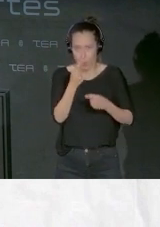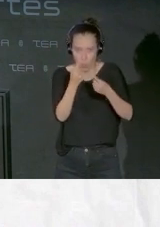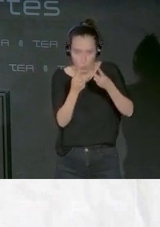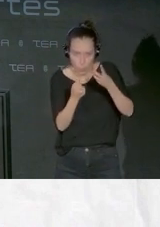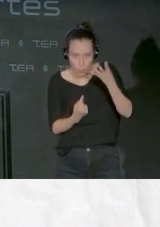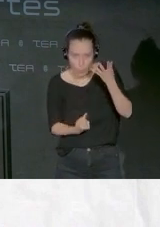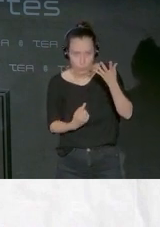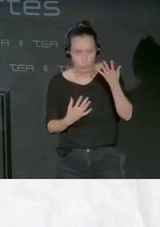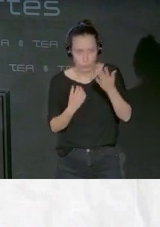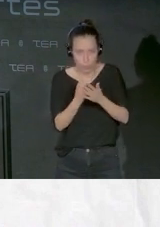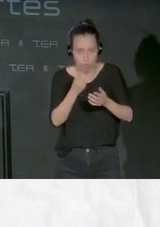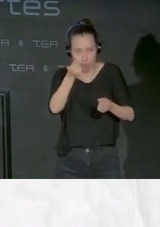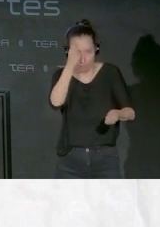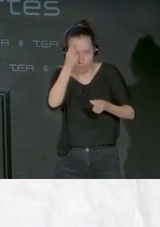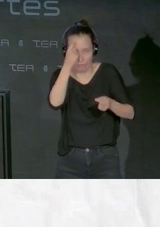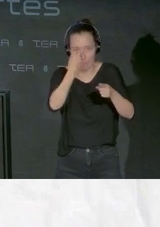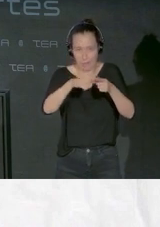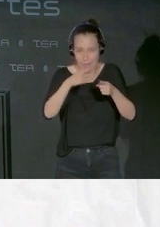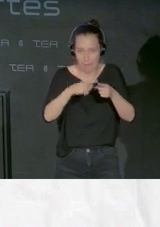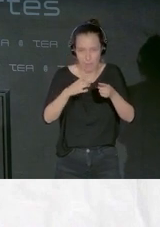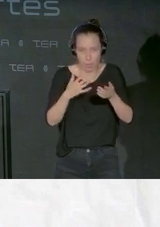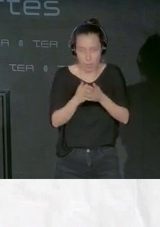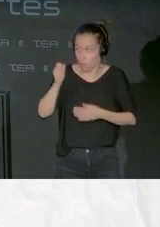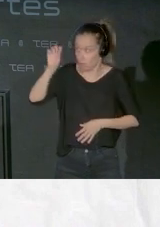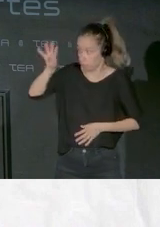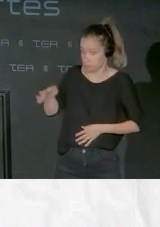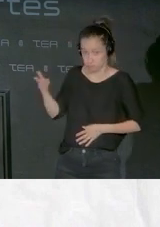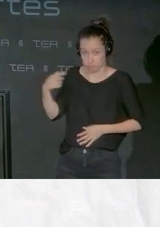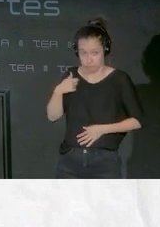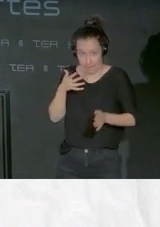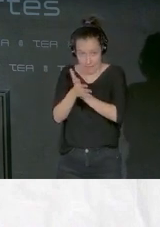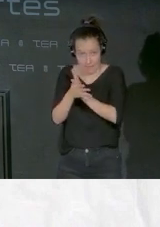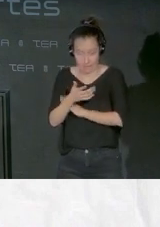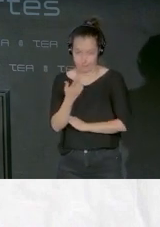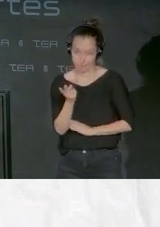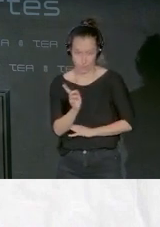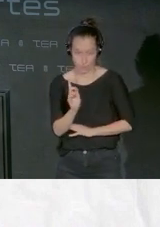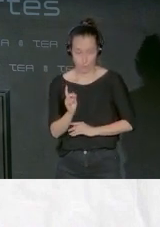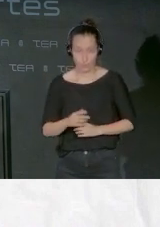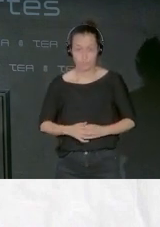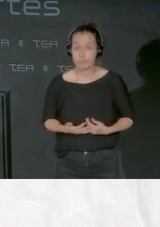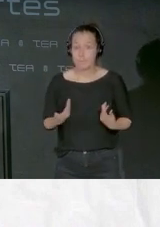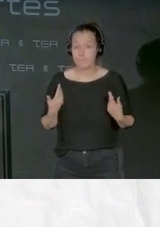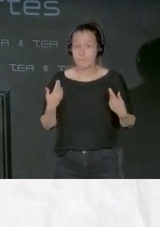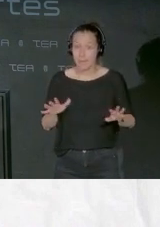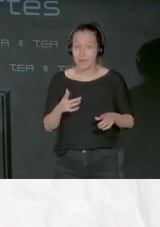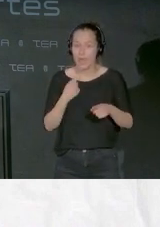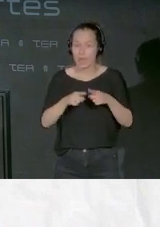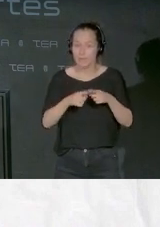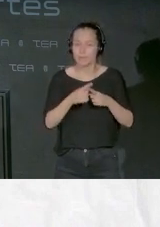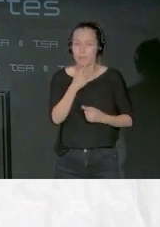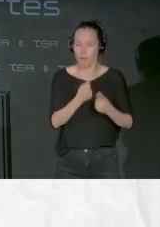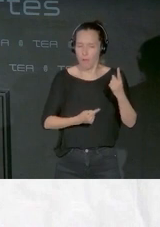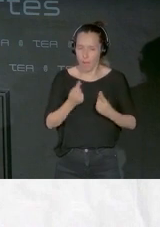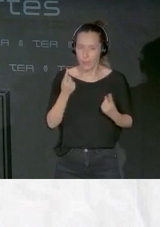that different, let's say, elements can be protected in different way, and then litigations need to